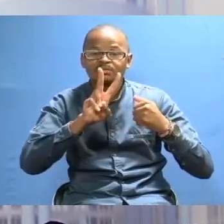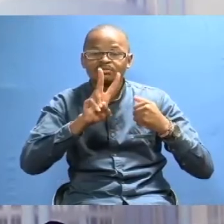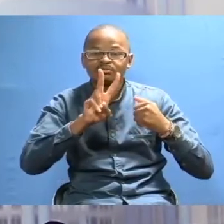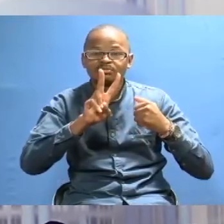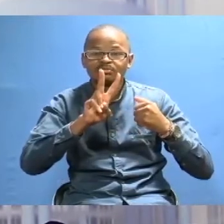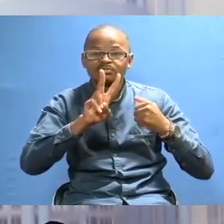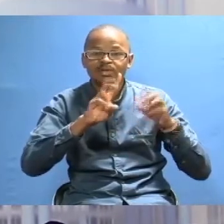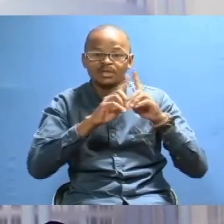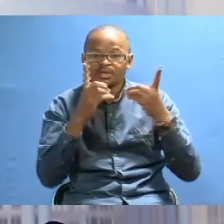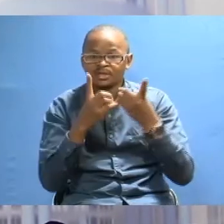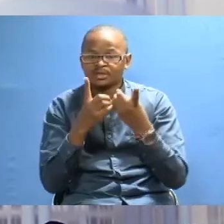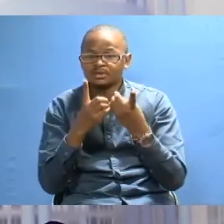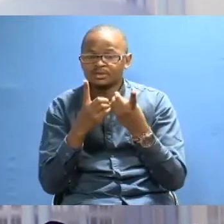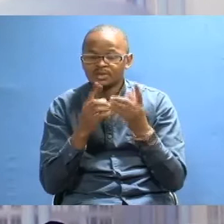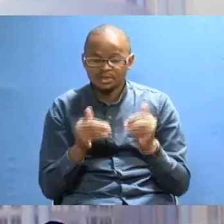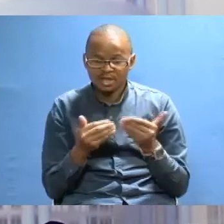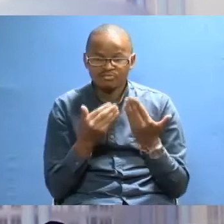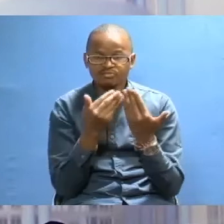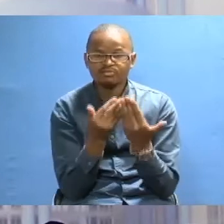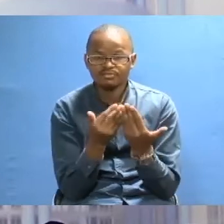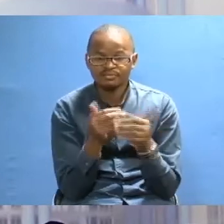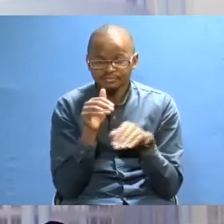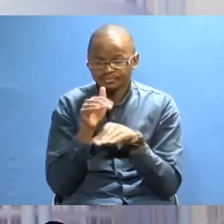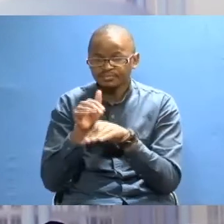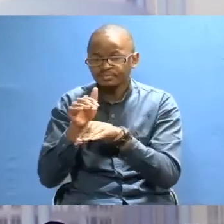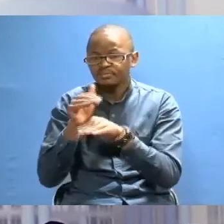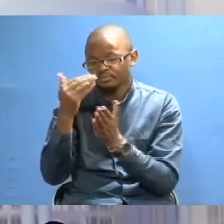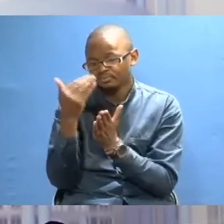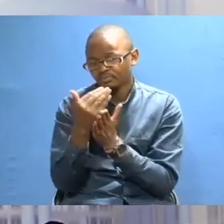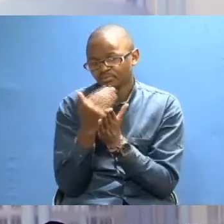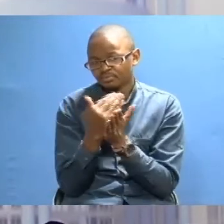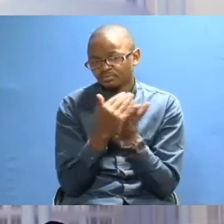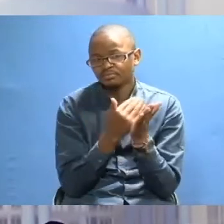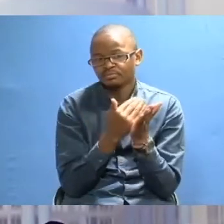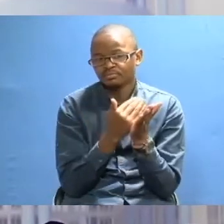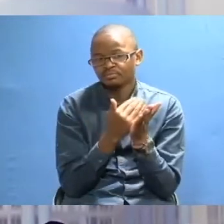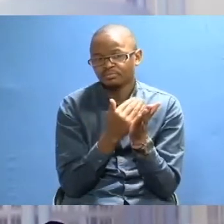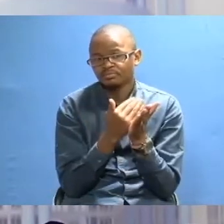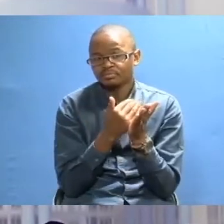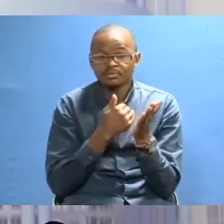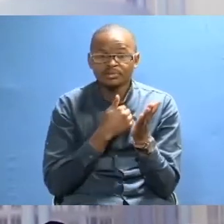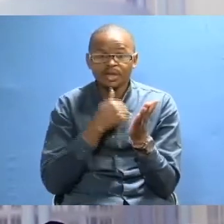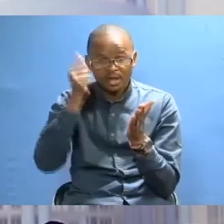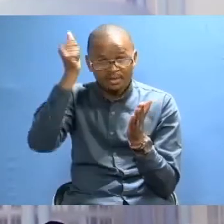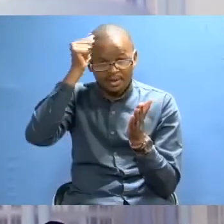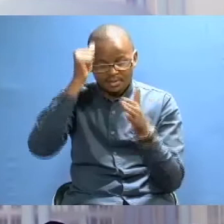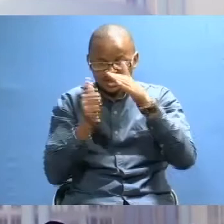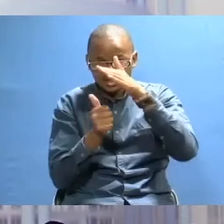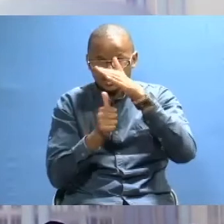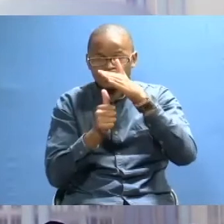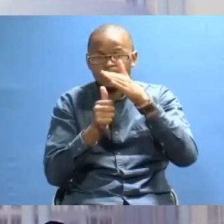0703-969-132. The department offers the following programs. It has Bachelor of